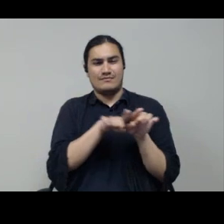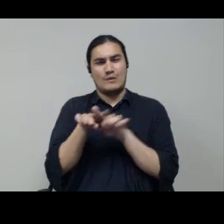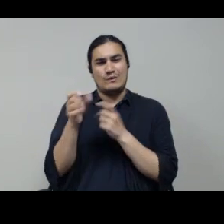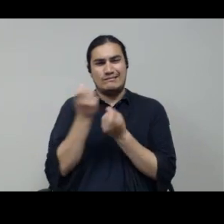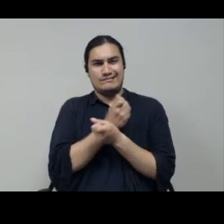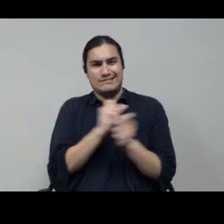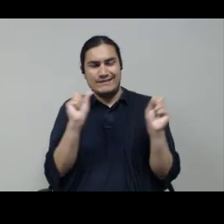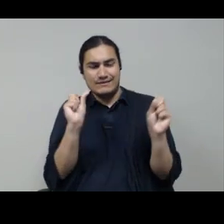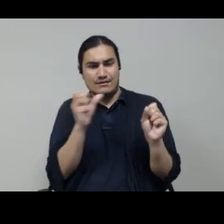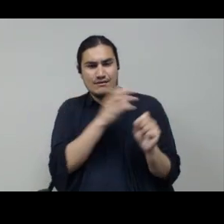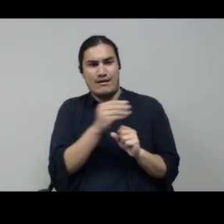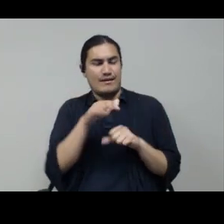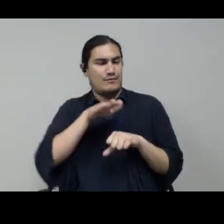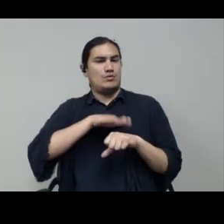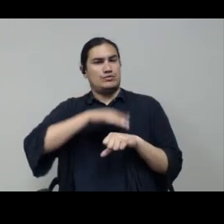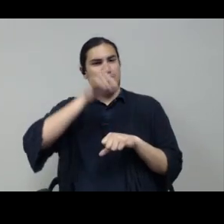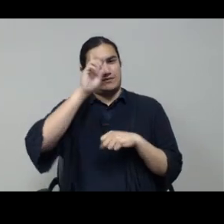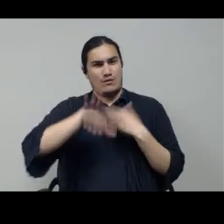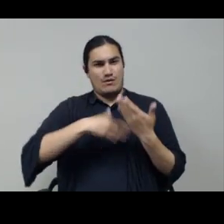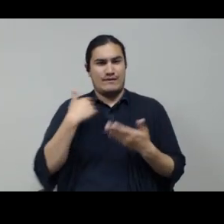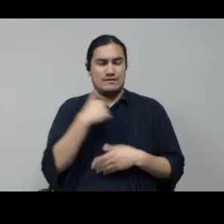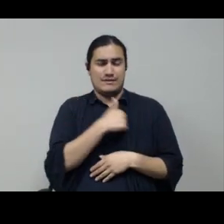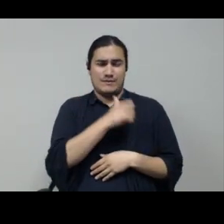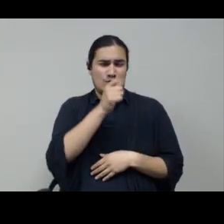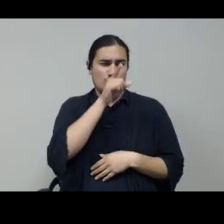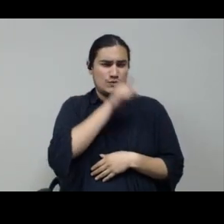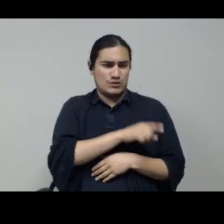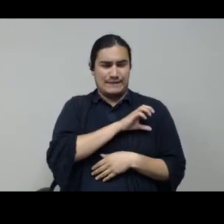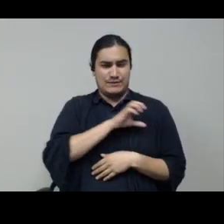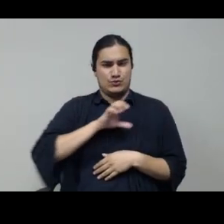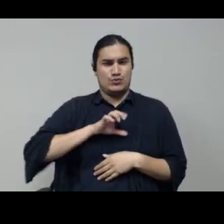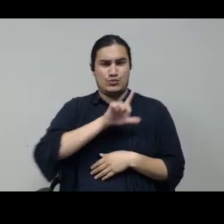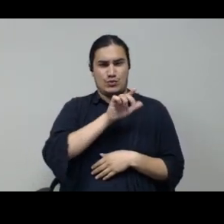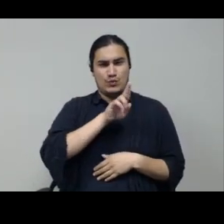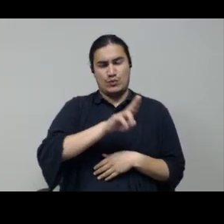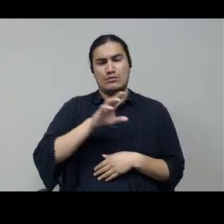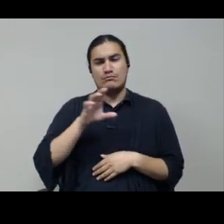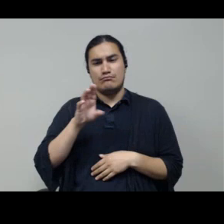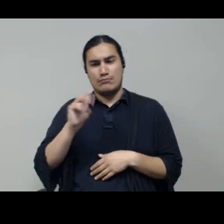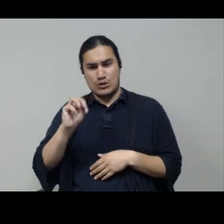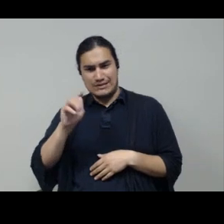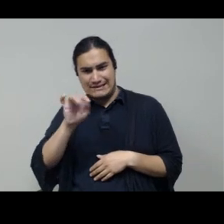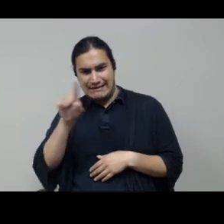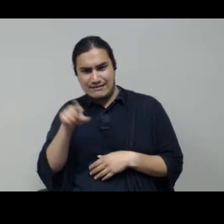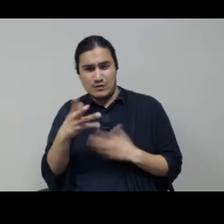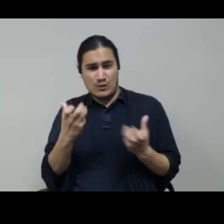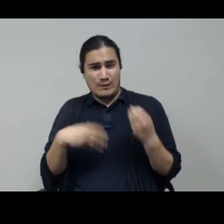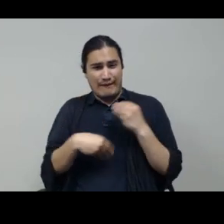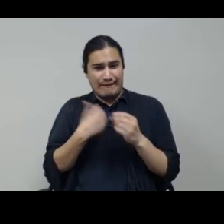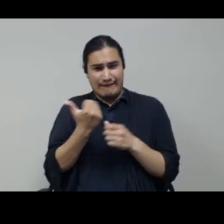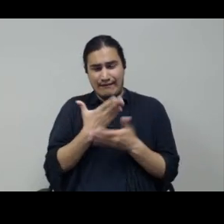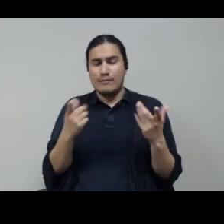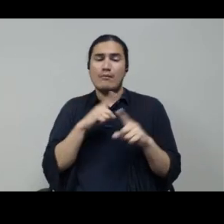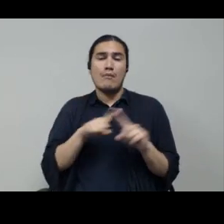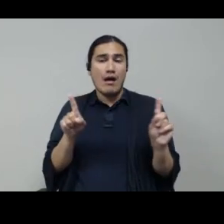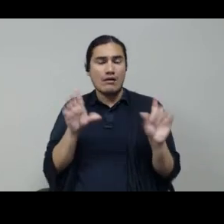I didn't know if Commissioner Liu or Commissioner Martinez, you wanted to add anything, but it was wonderful to be asked to be